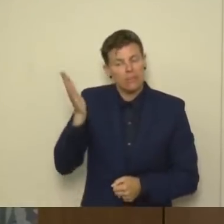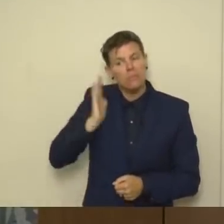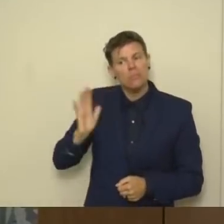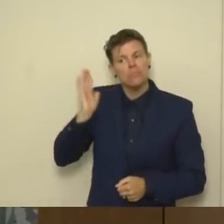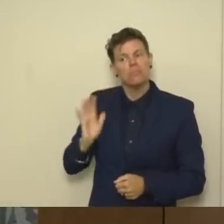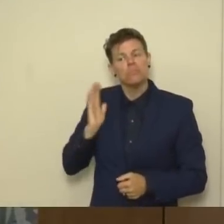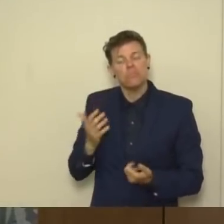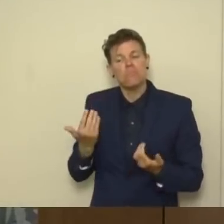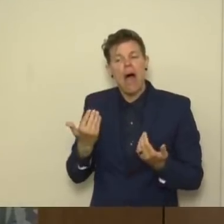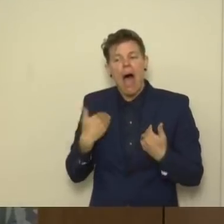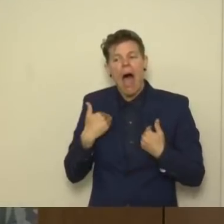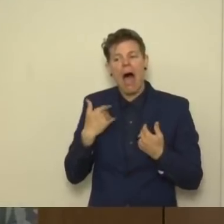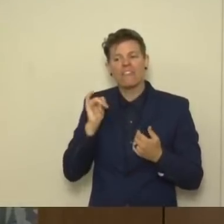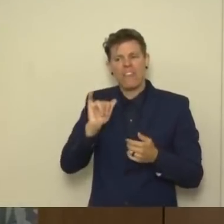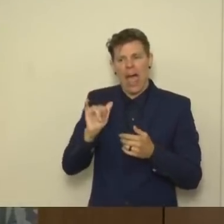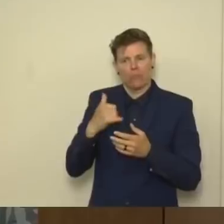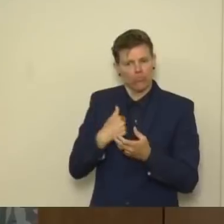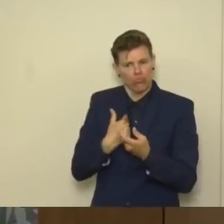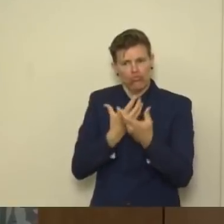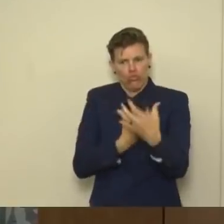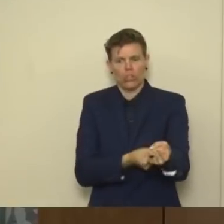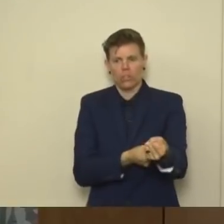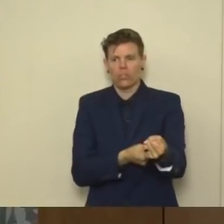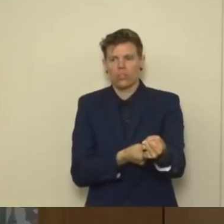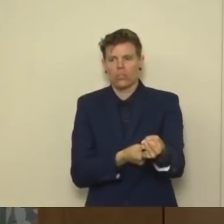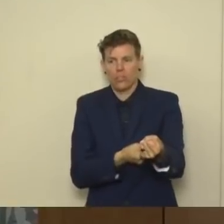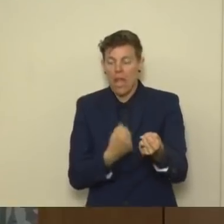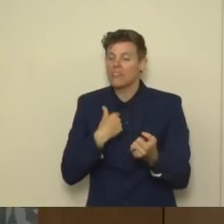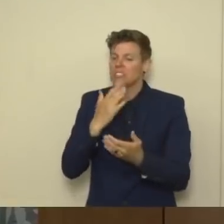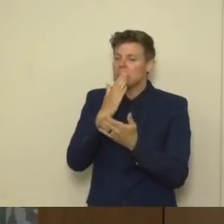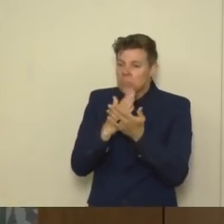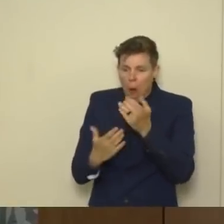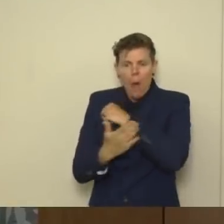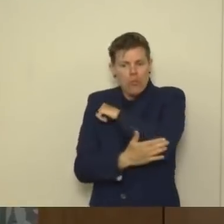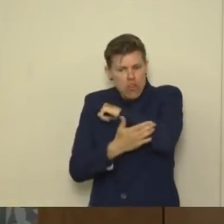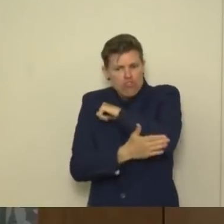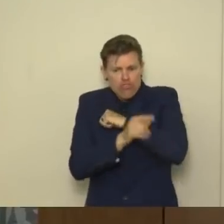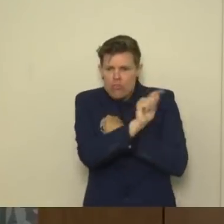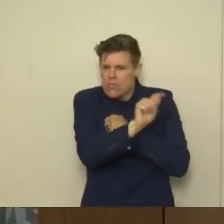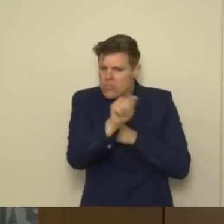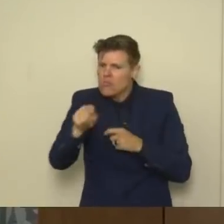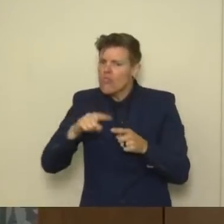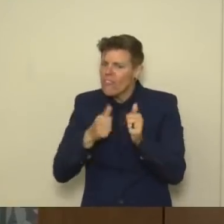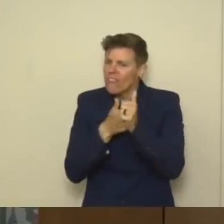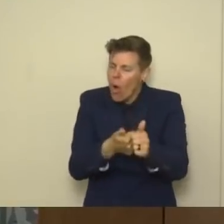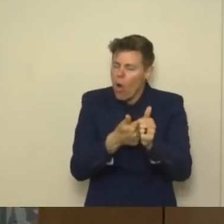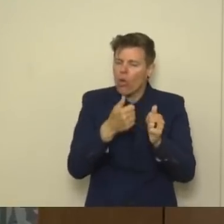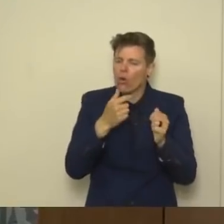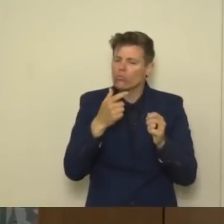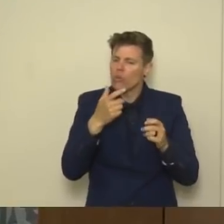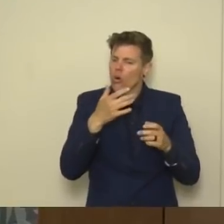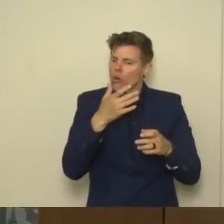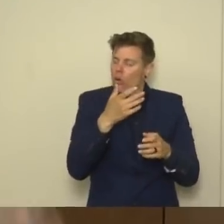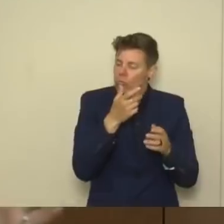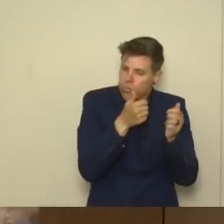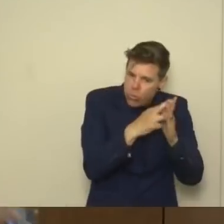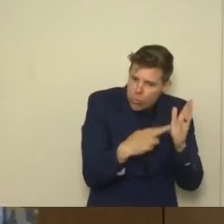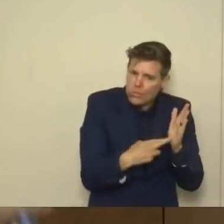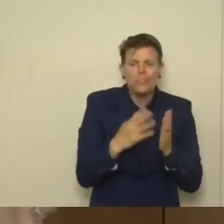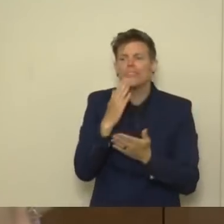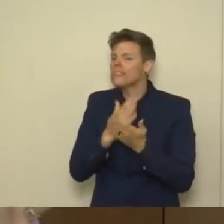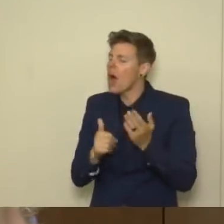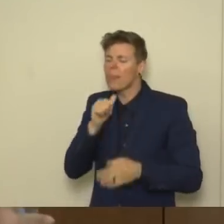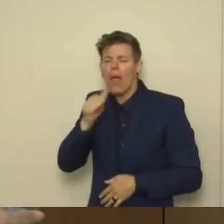who aren't in. I've got local elected leaders who are saying that public health data isn't real science. I've got elected leaders